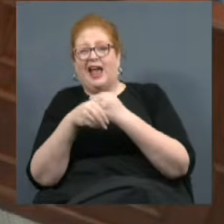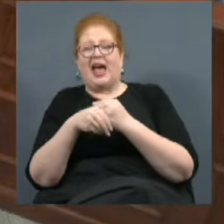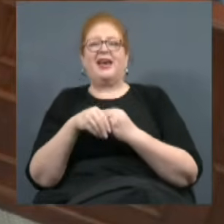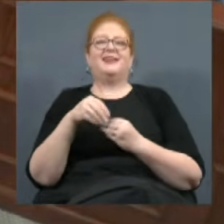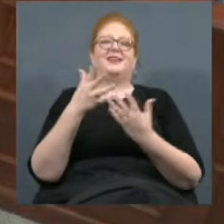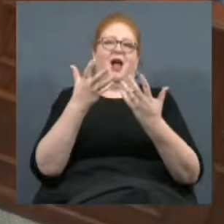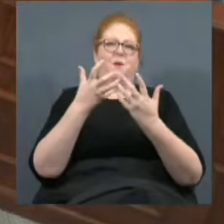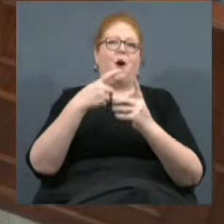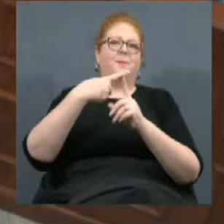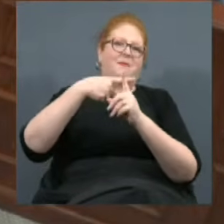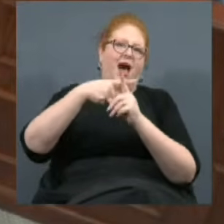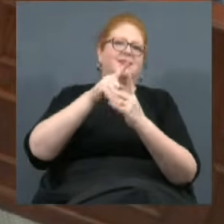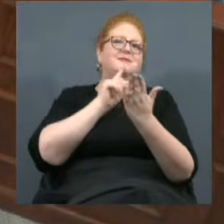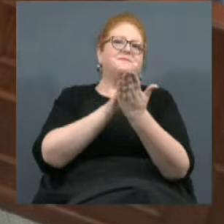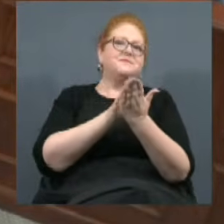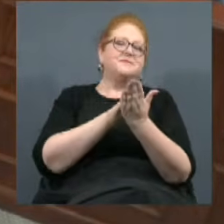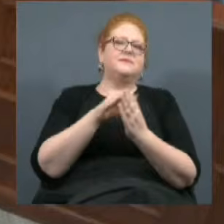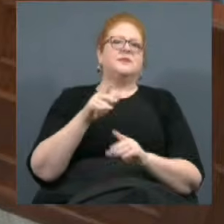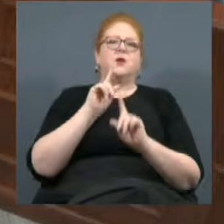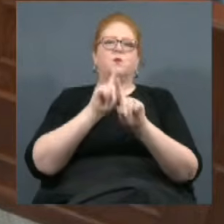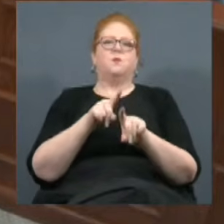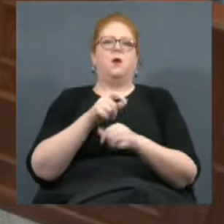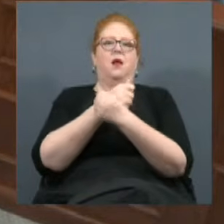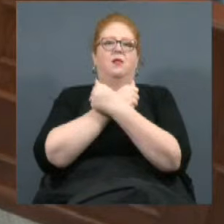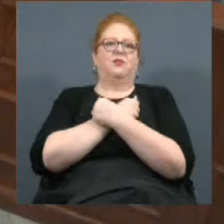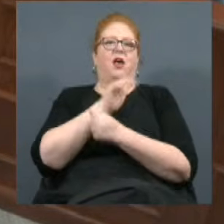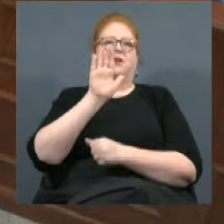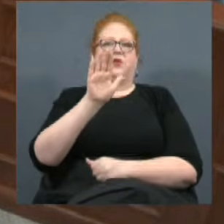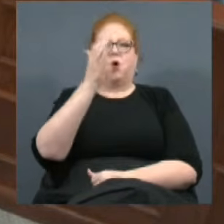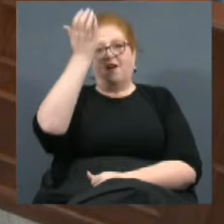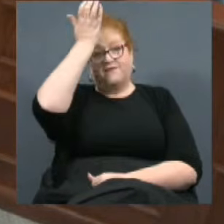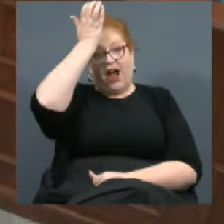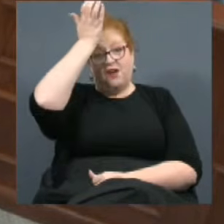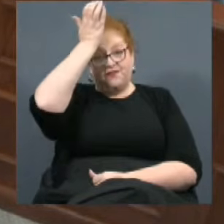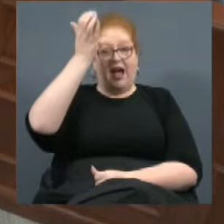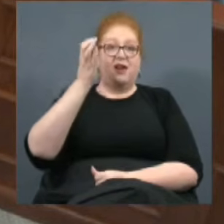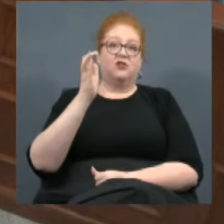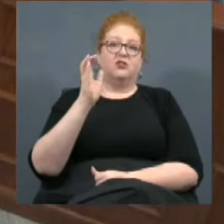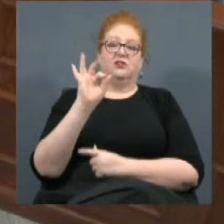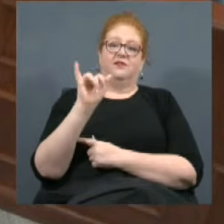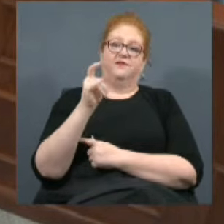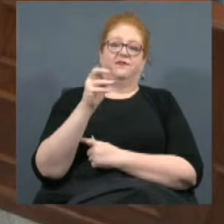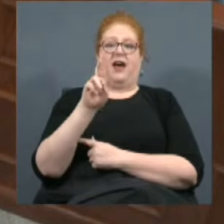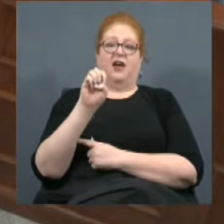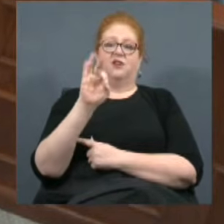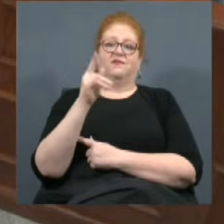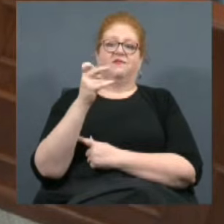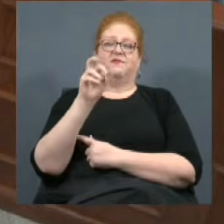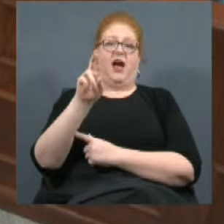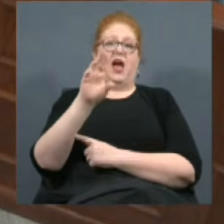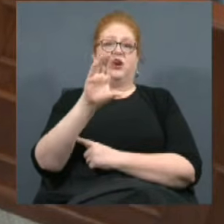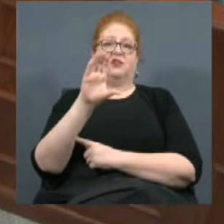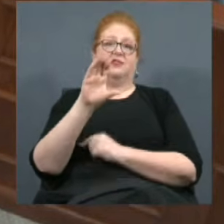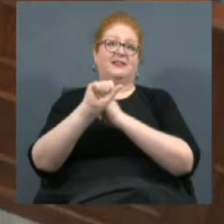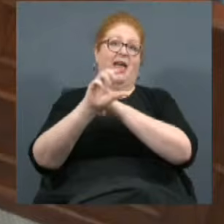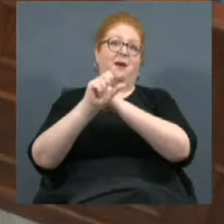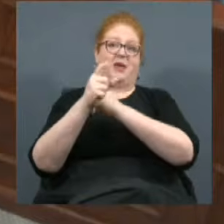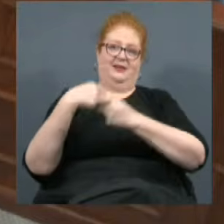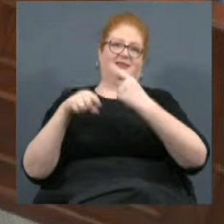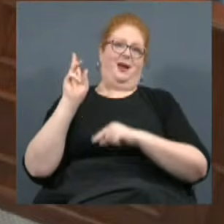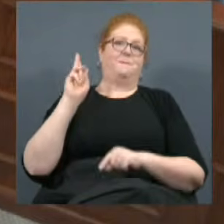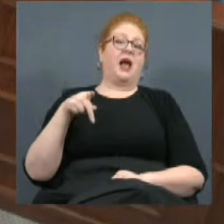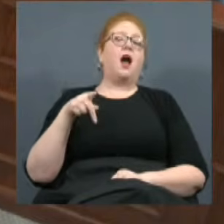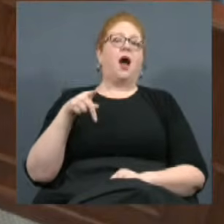thing. I just wanted to report that the Love Your Firefighters campaign has something coming on the horizon, thanks